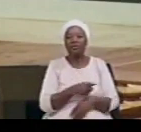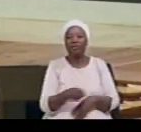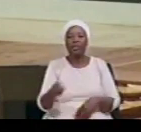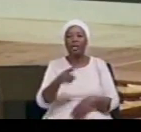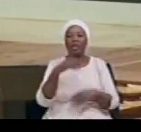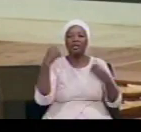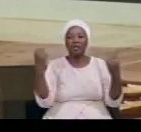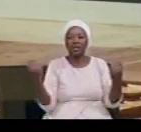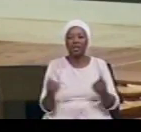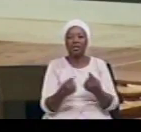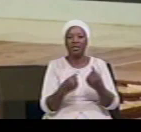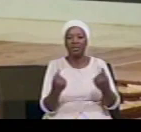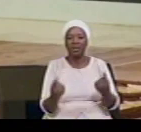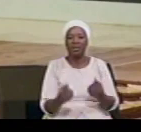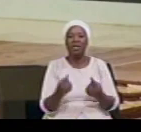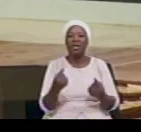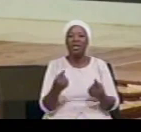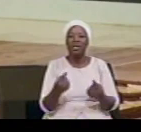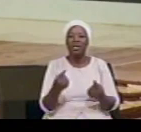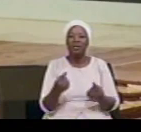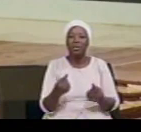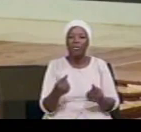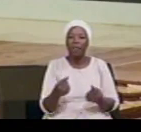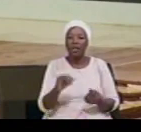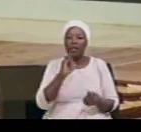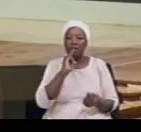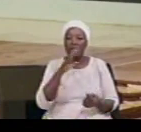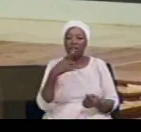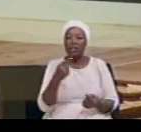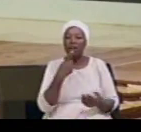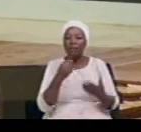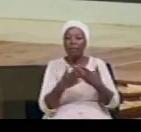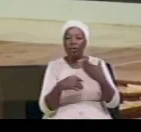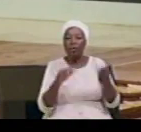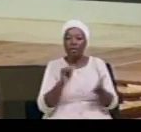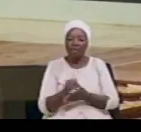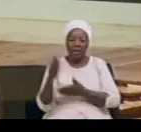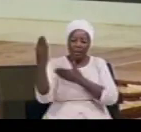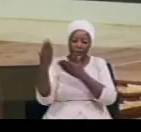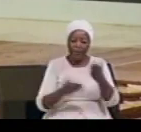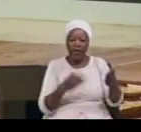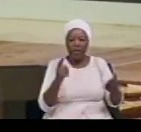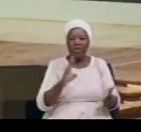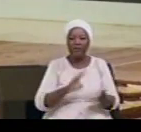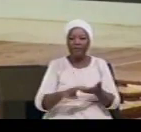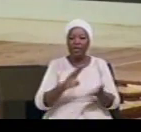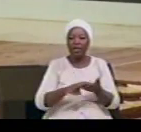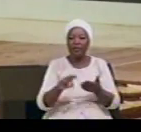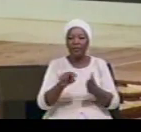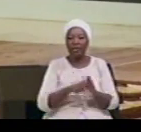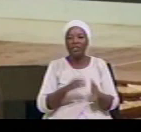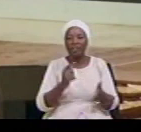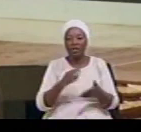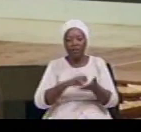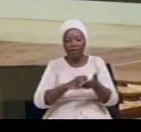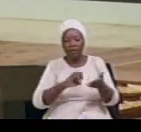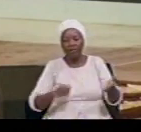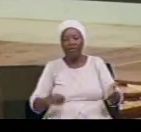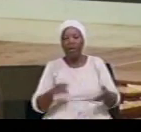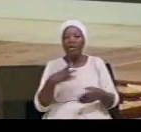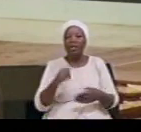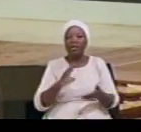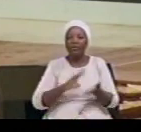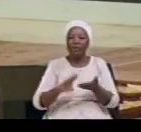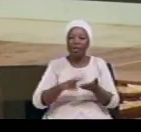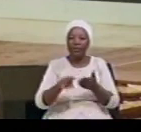sins. It's the blood that brings the remission, the removal, the